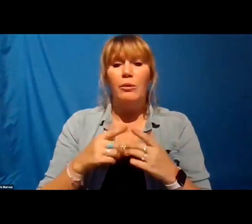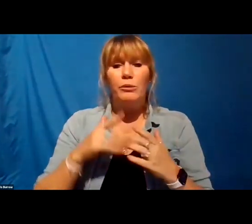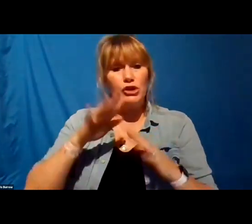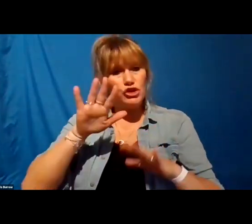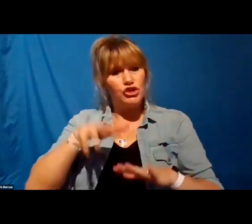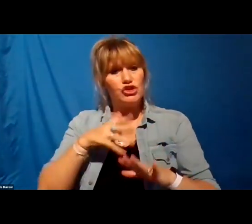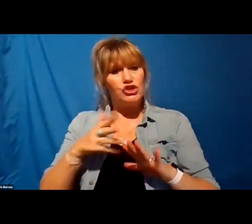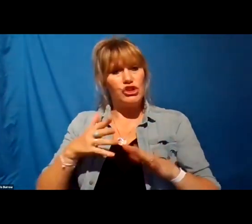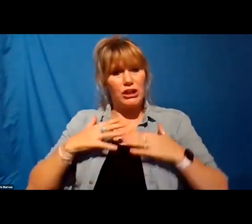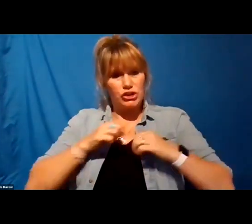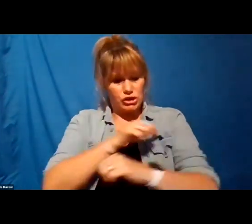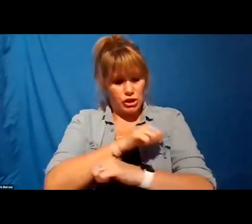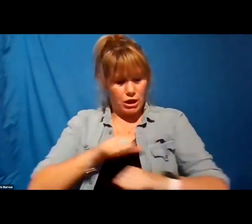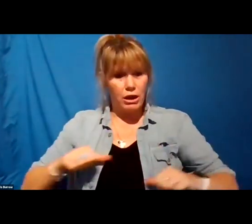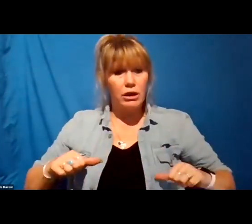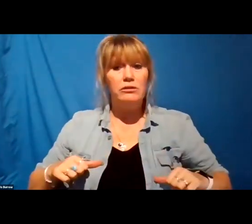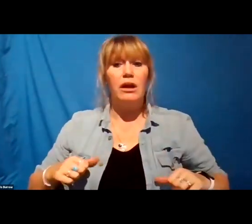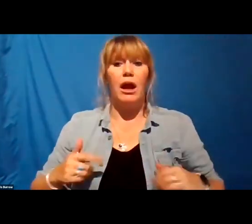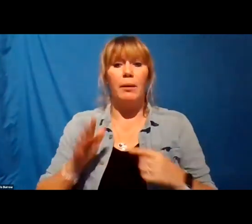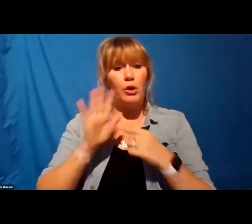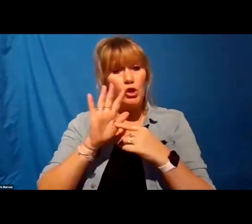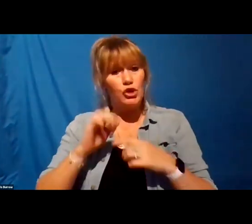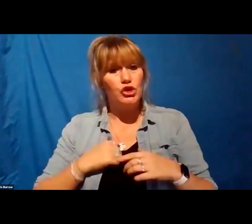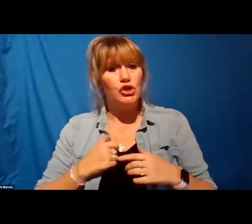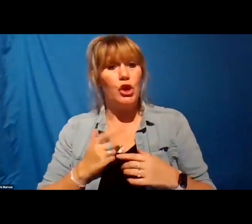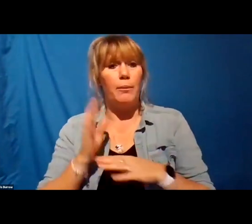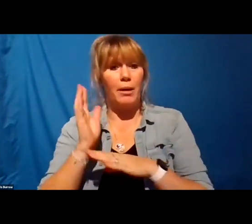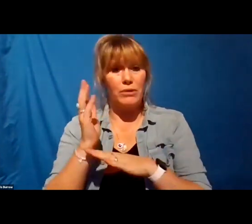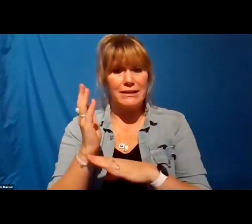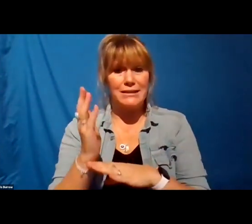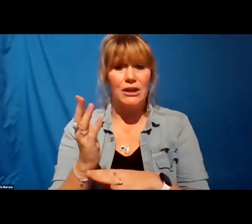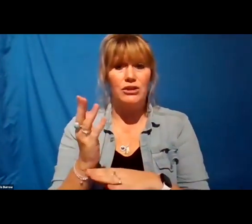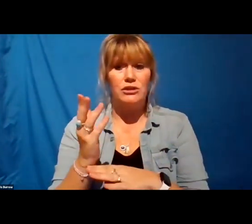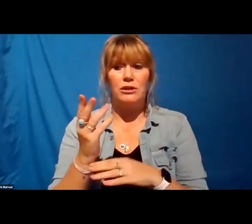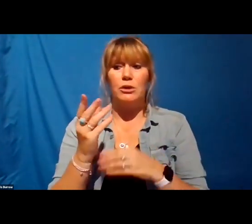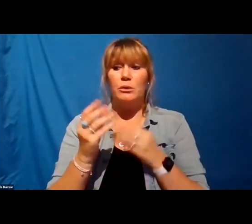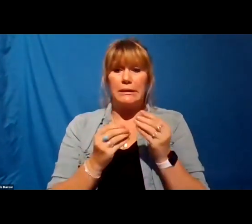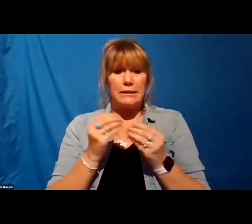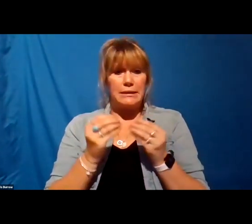I'm just going to share my presentation for a bit about